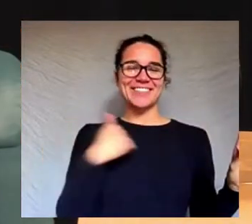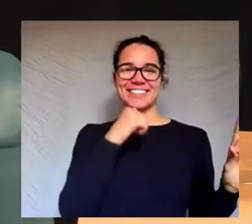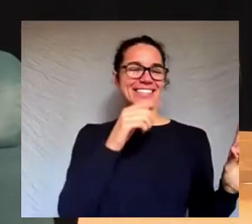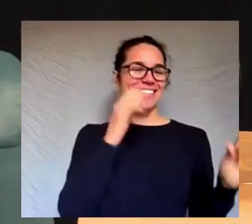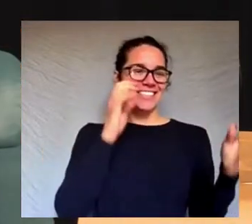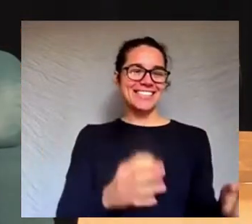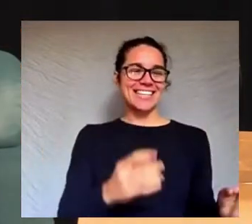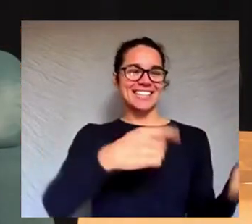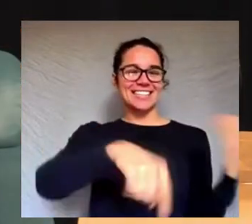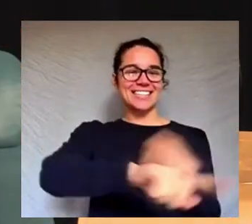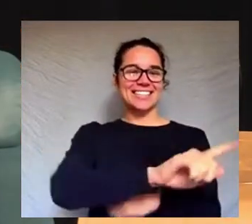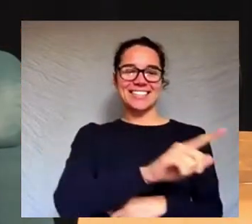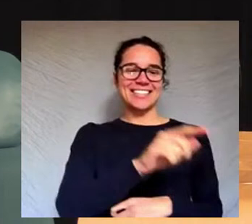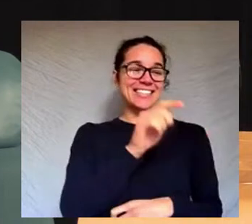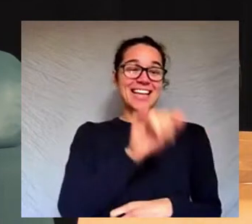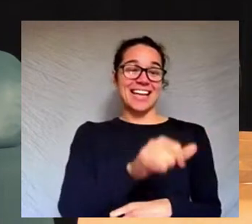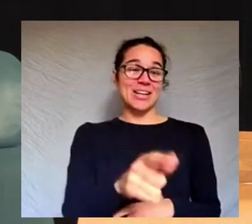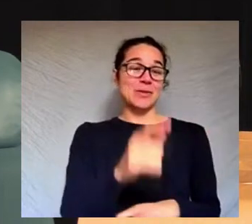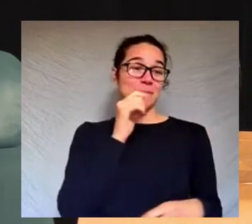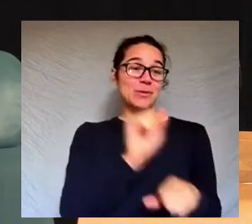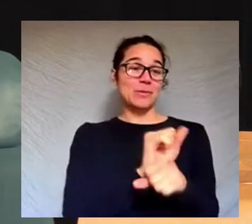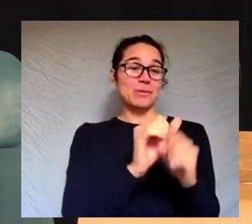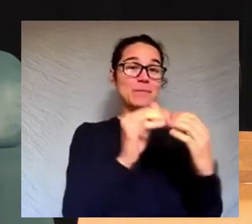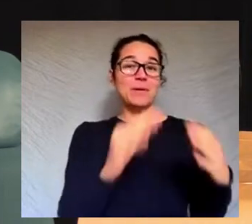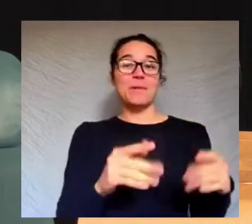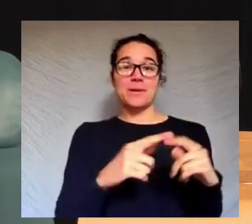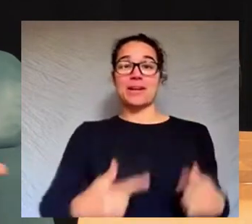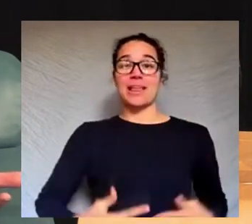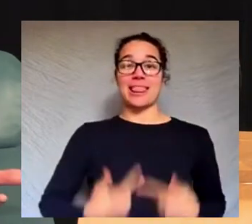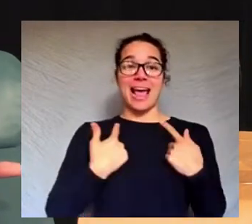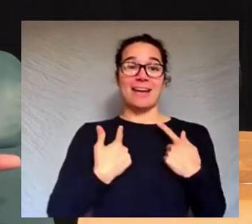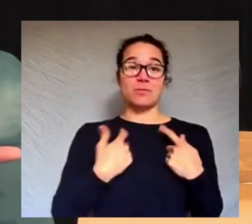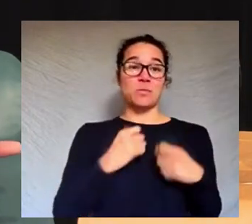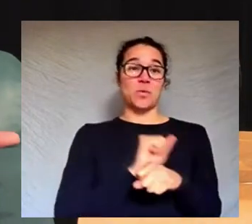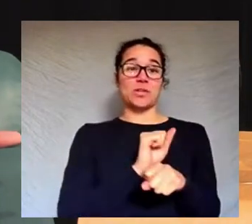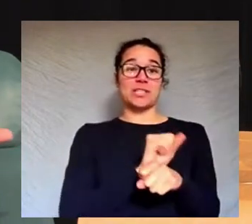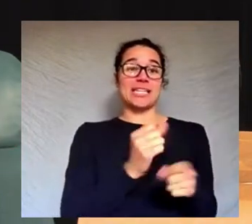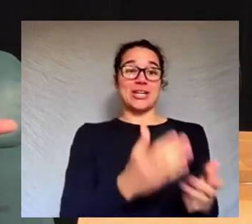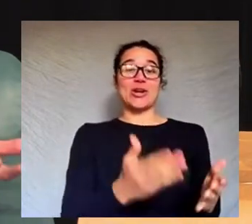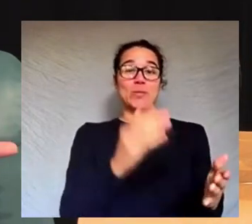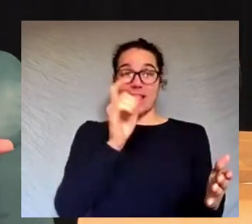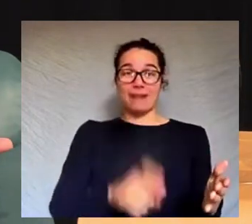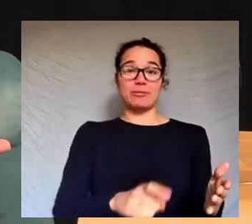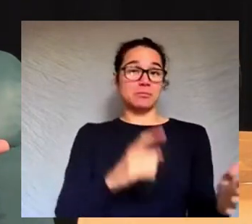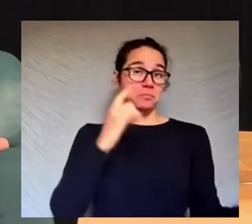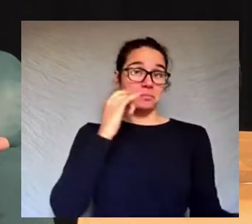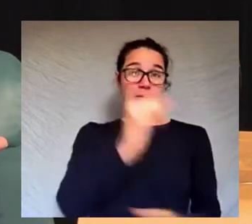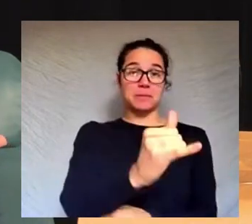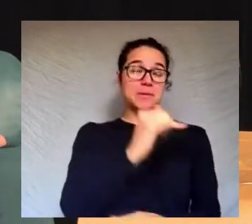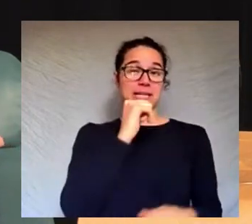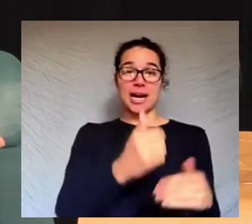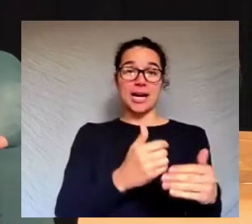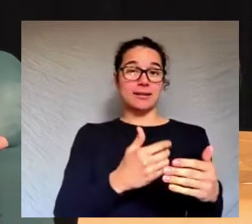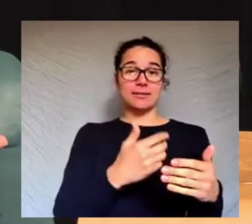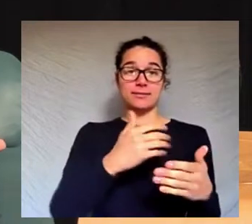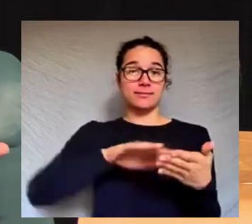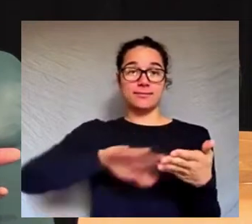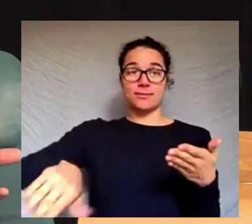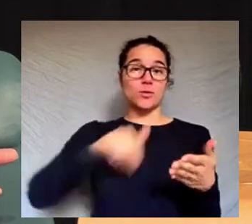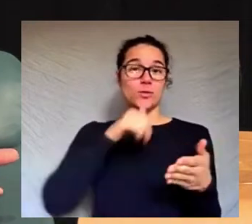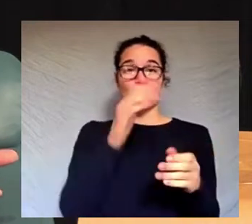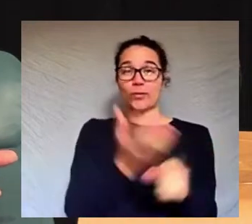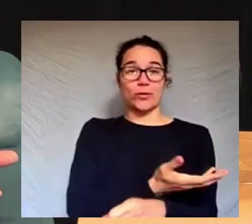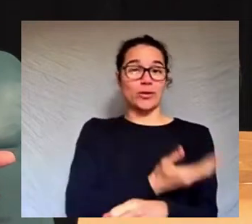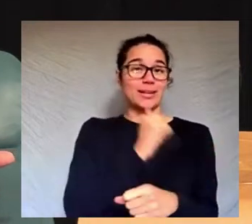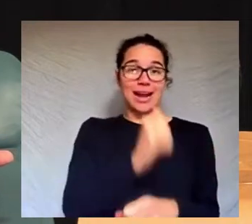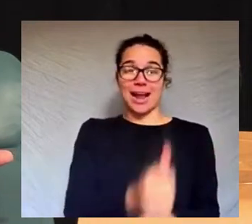have life tenure, so we're not going anywhere. So we have to get along. And I mean, I'm joking about that, but shouldn't that